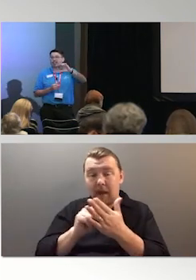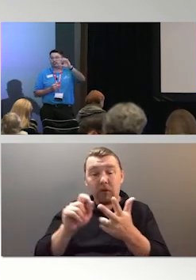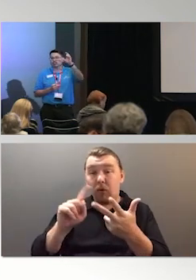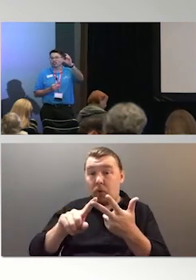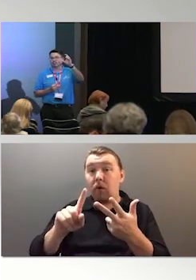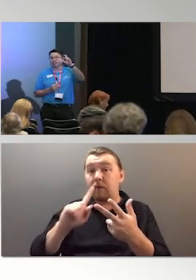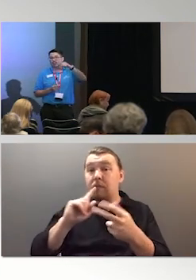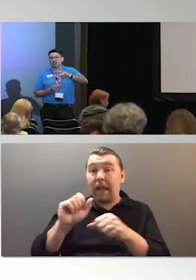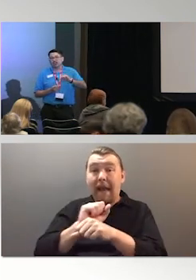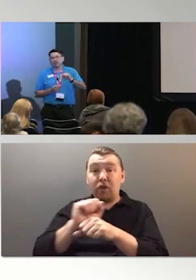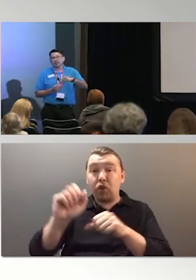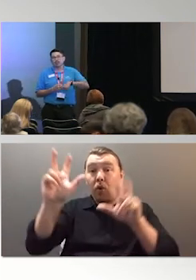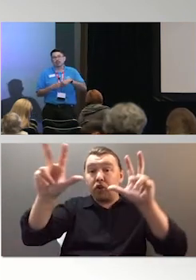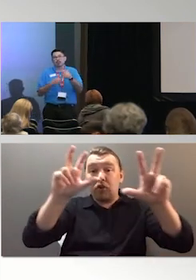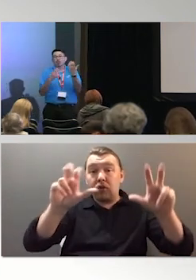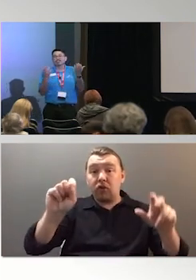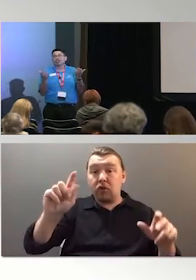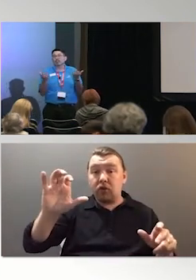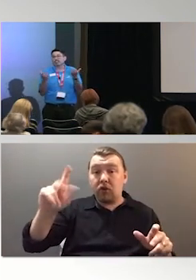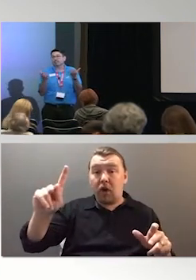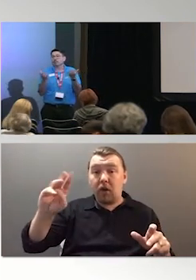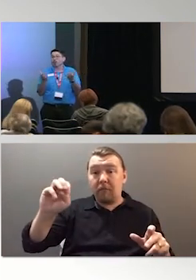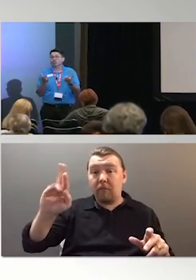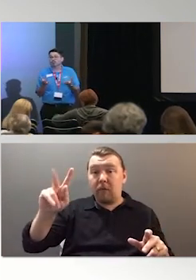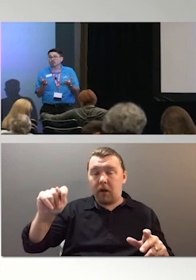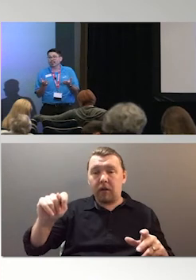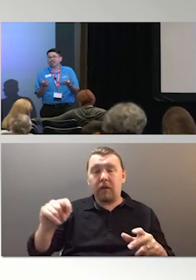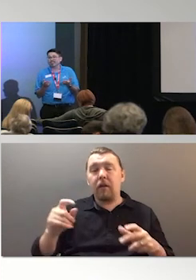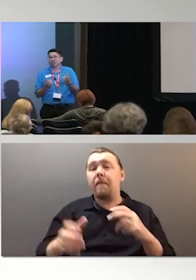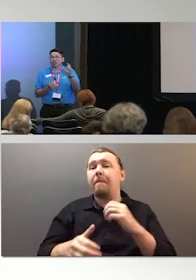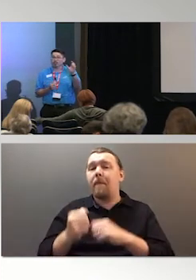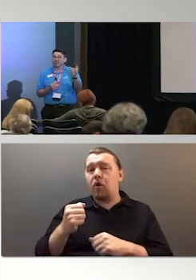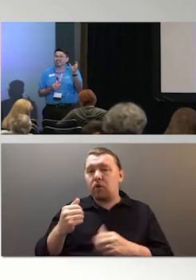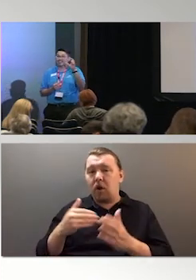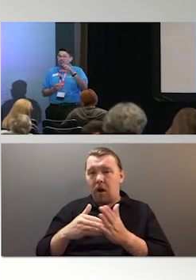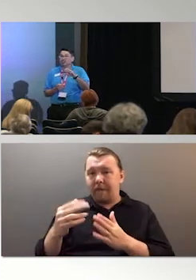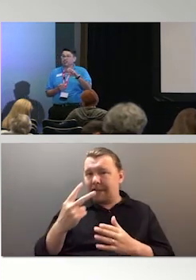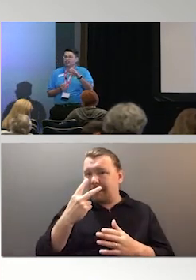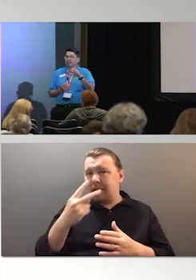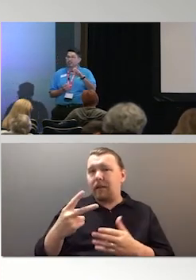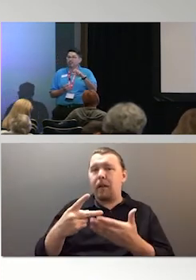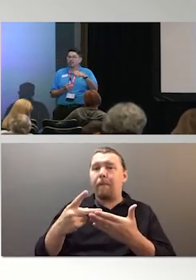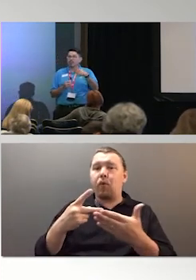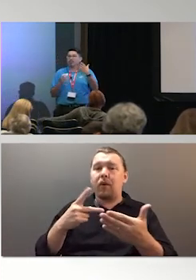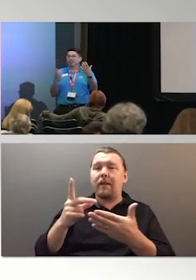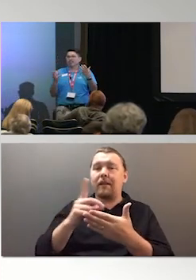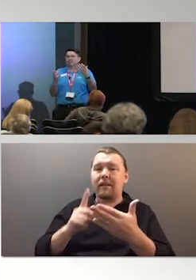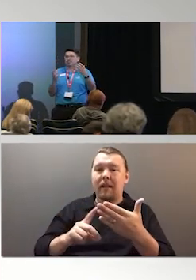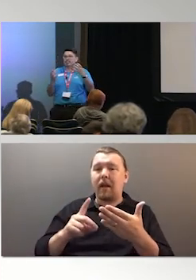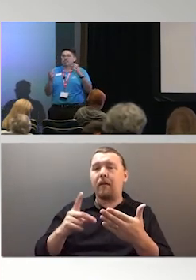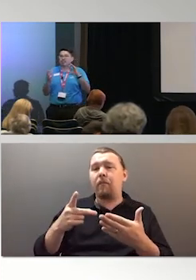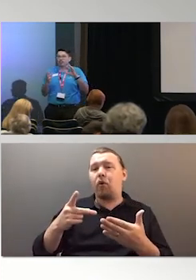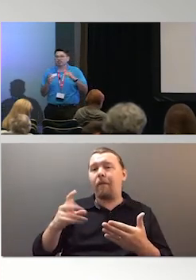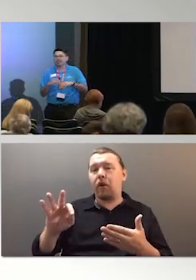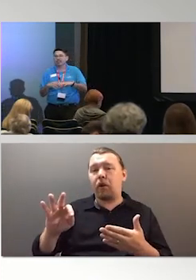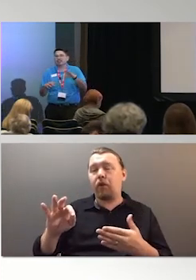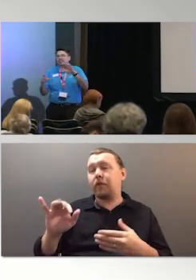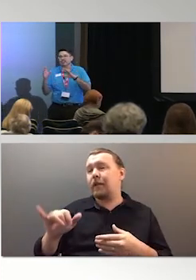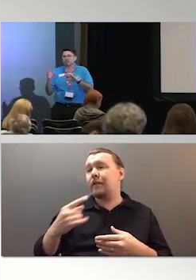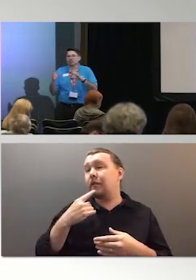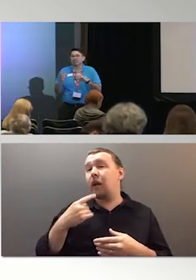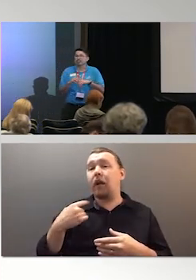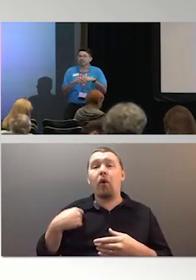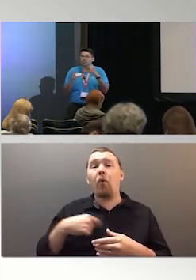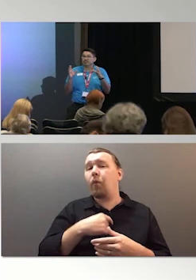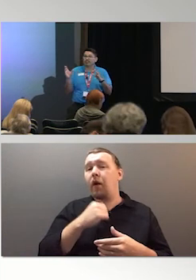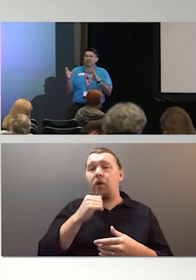various options. And the ones that we see most utilized are our pre-designed portfolios, basically saying, okay, we'll take out the